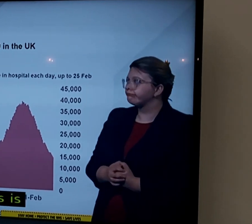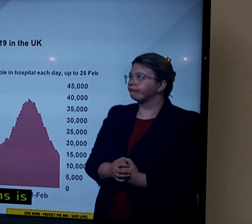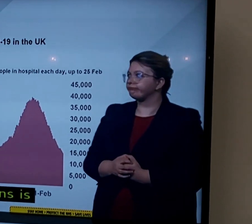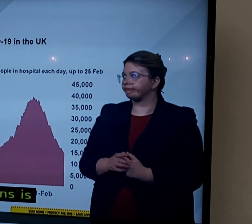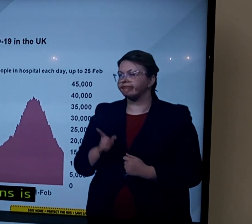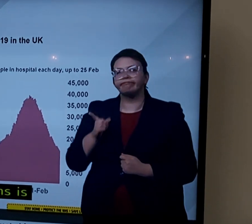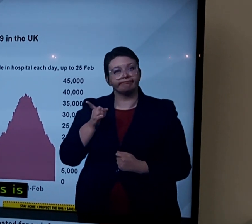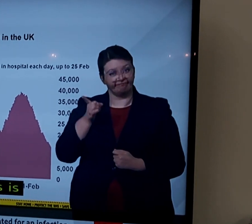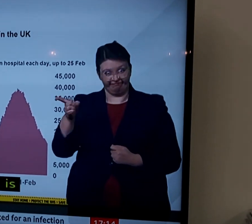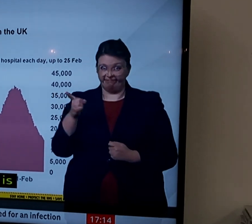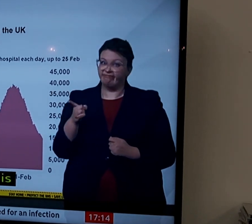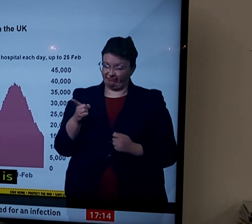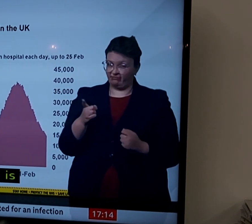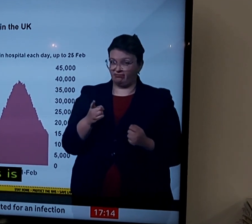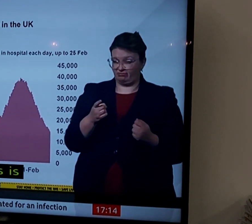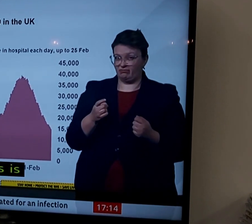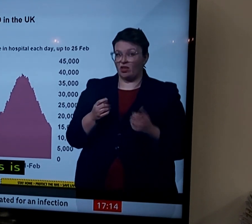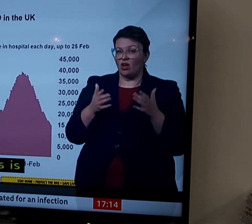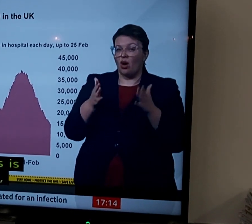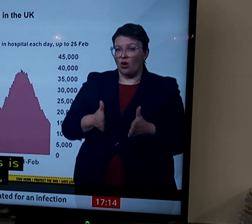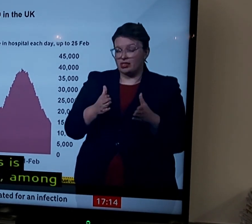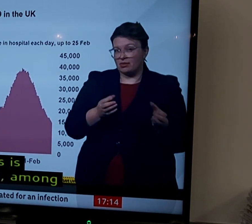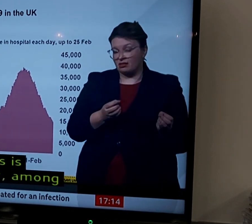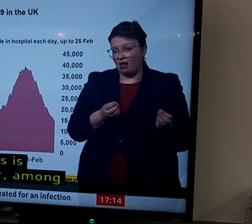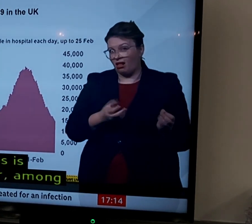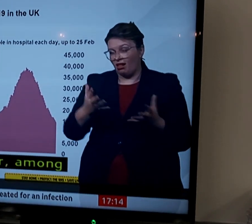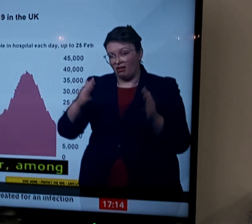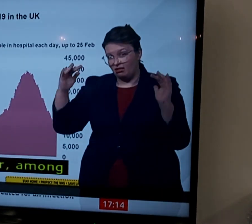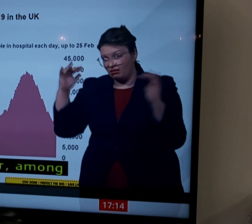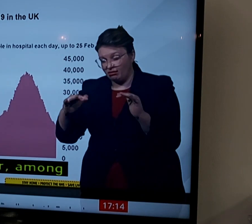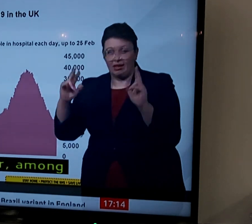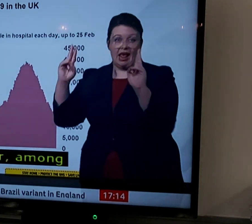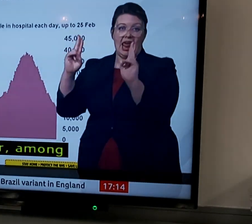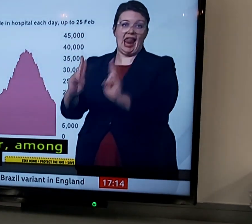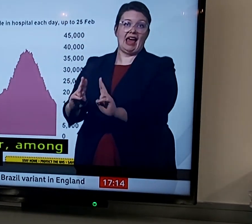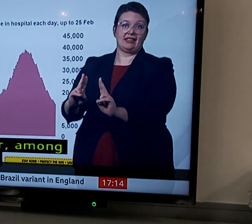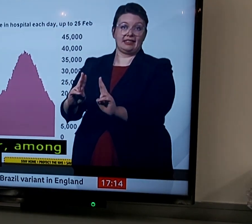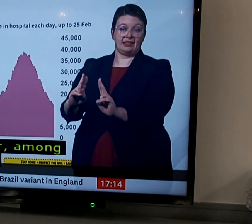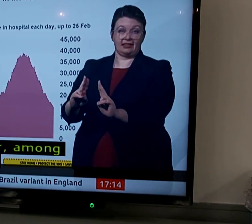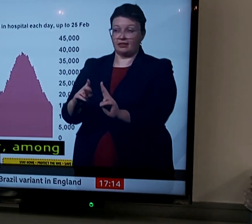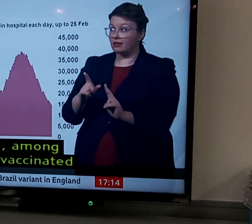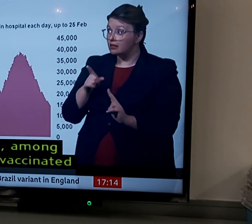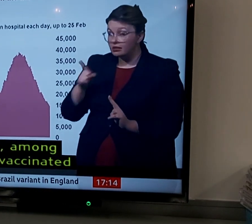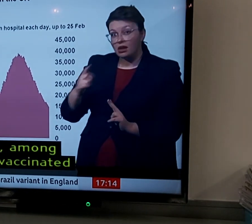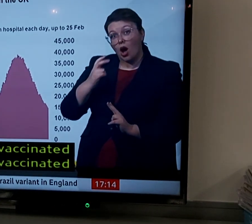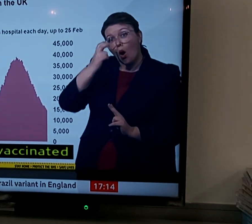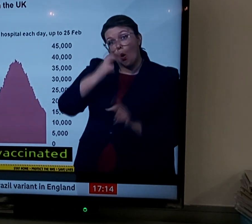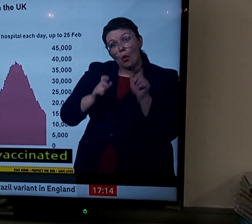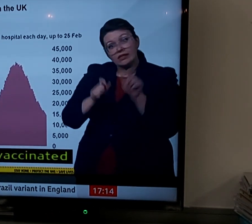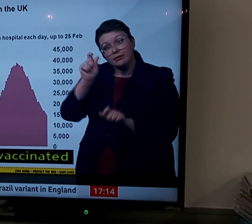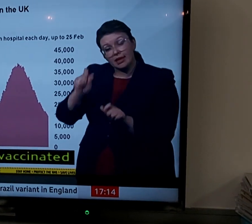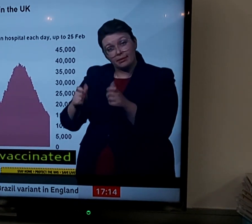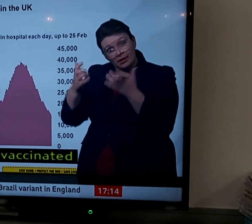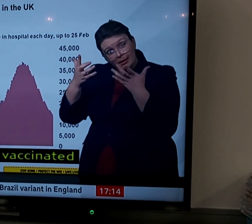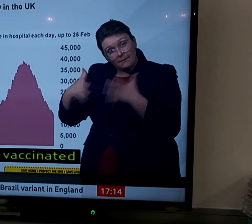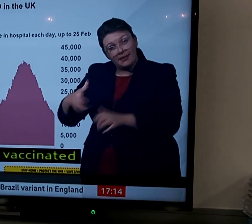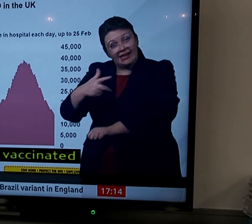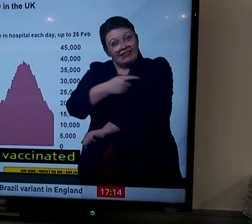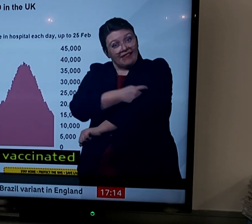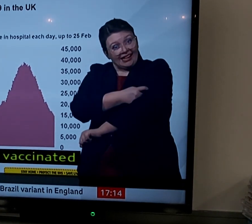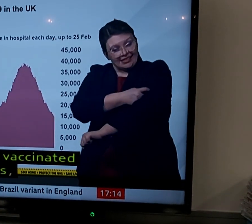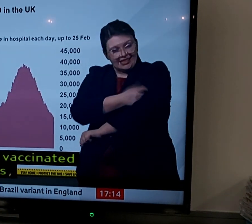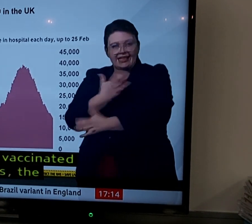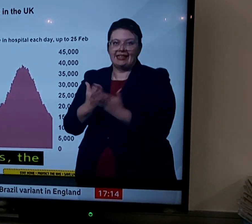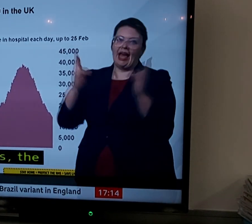so the older age groups, the fall in hospitalizations is faster than in the younger age groups who are still yet to get a